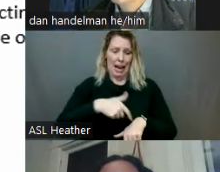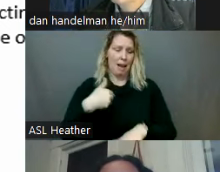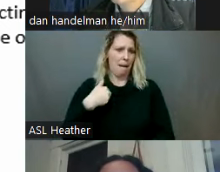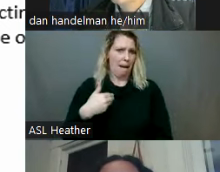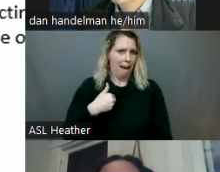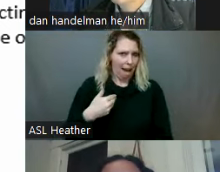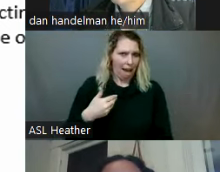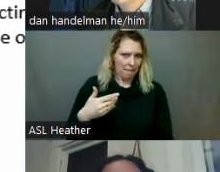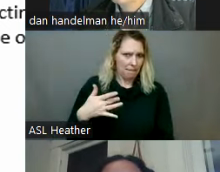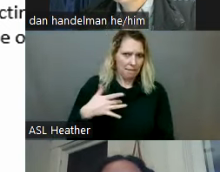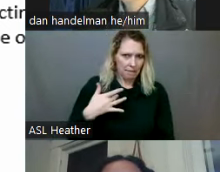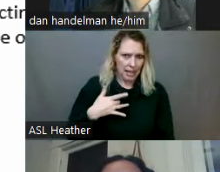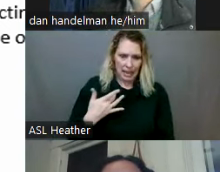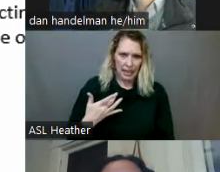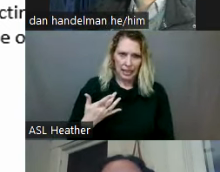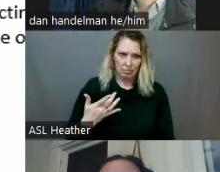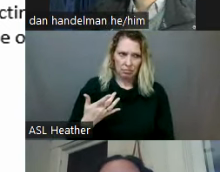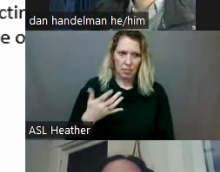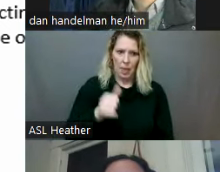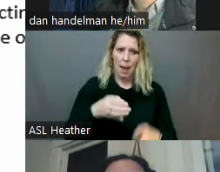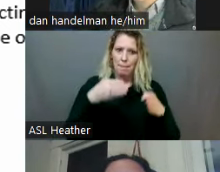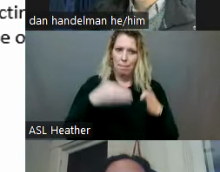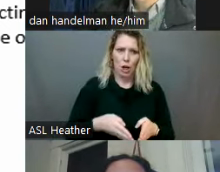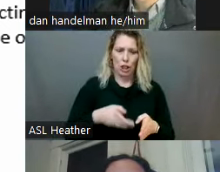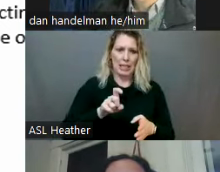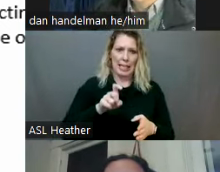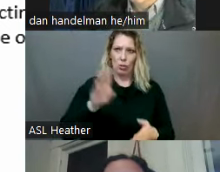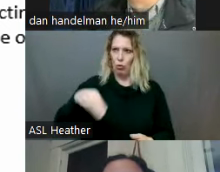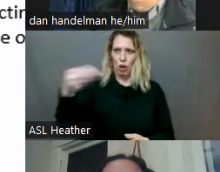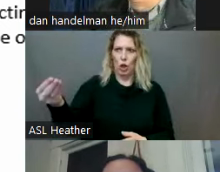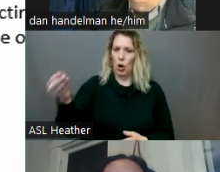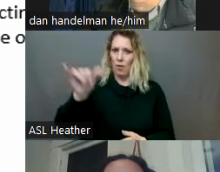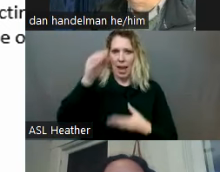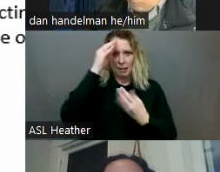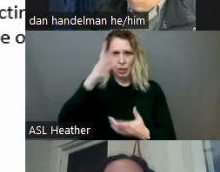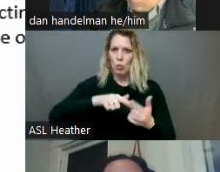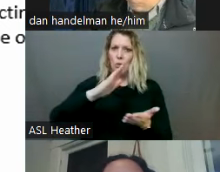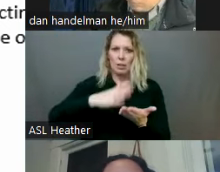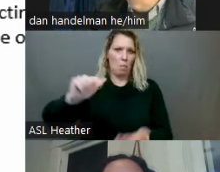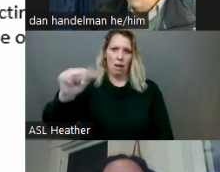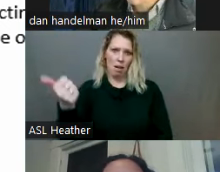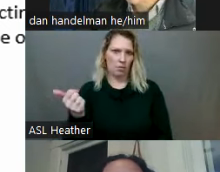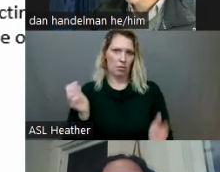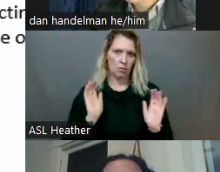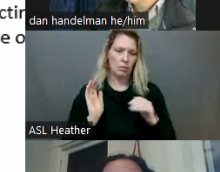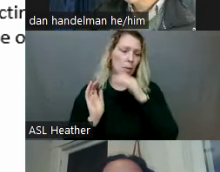that that person should just turn over the information or to somebody else. Because you don't want